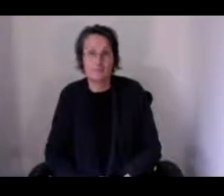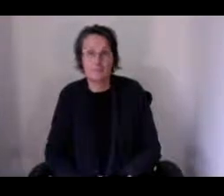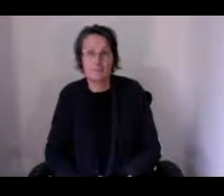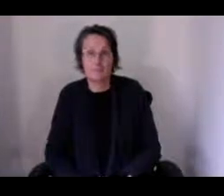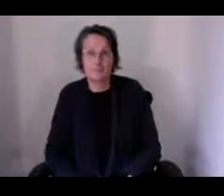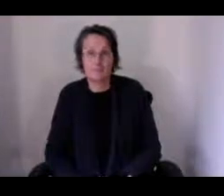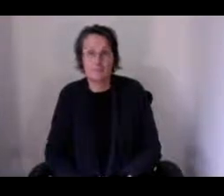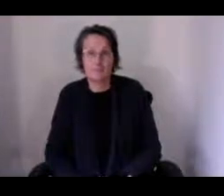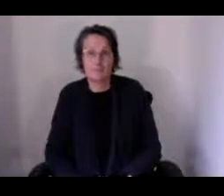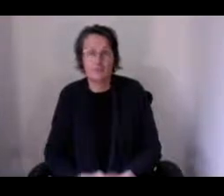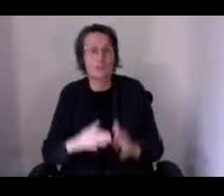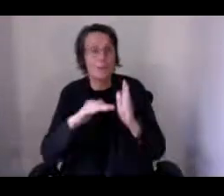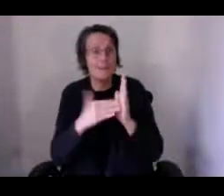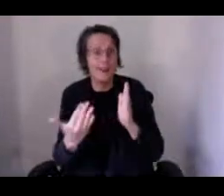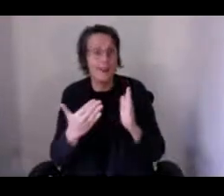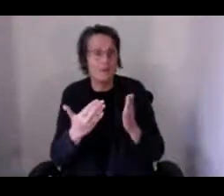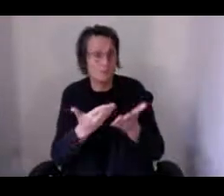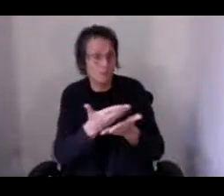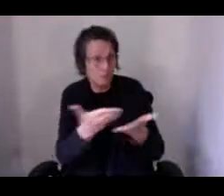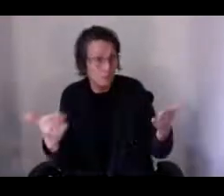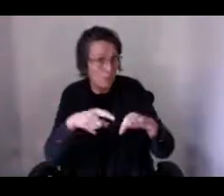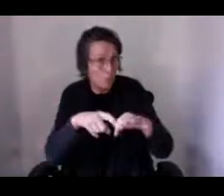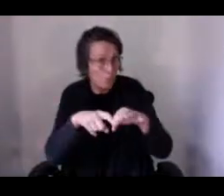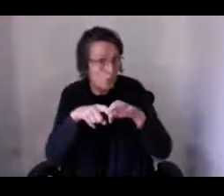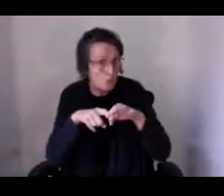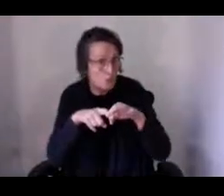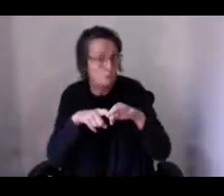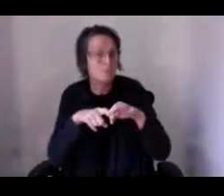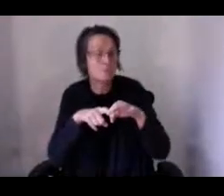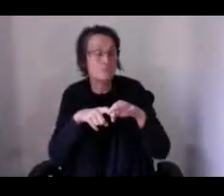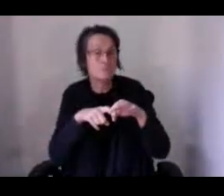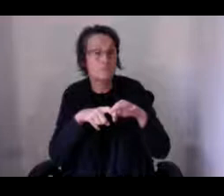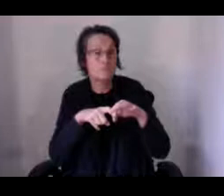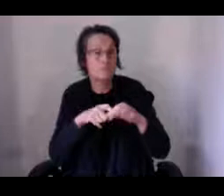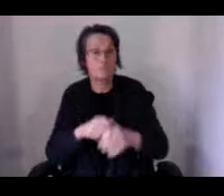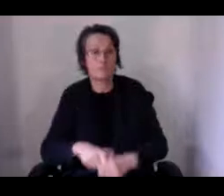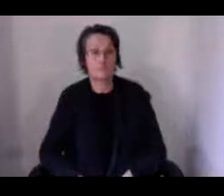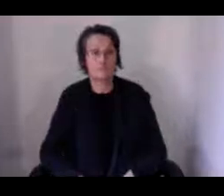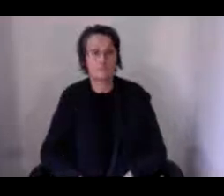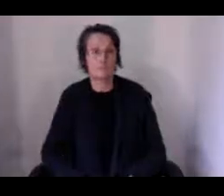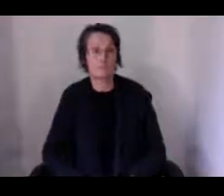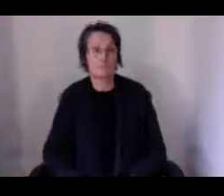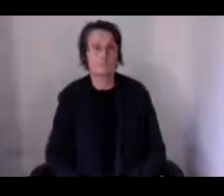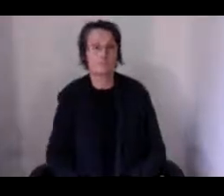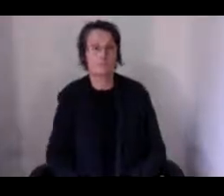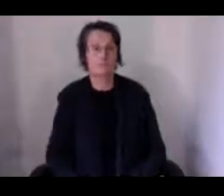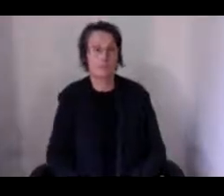So now we're going to open it up to some questions from you.